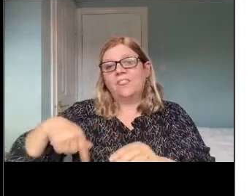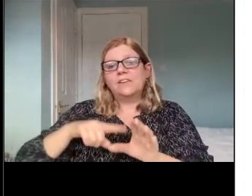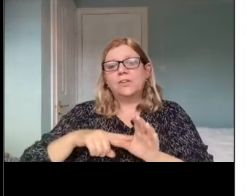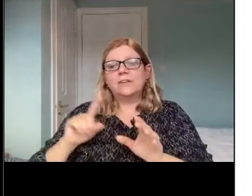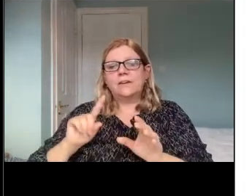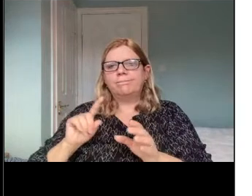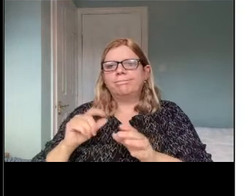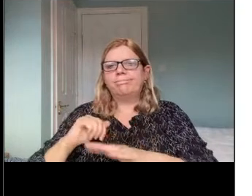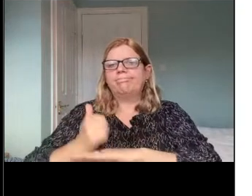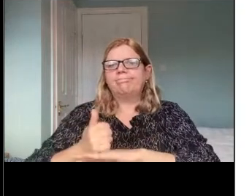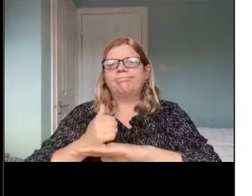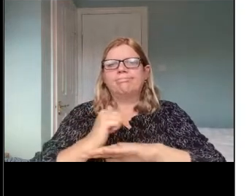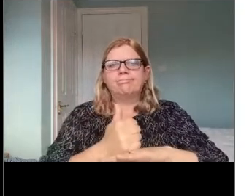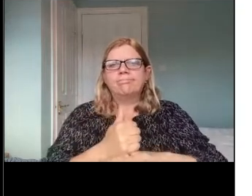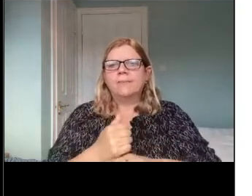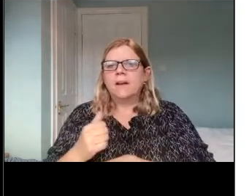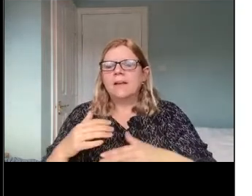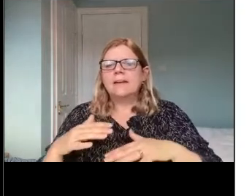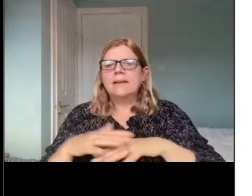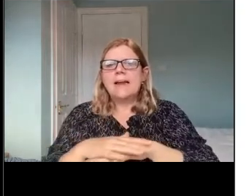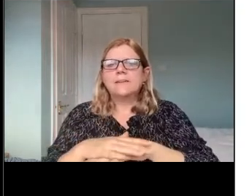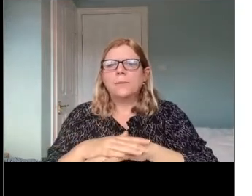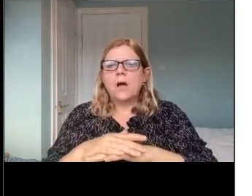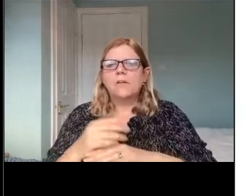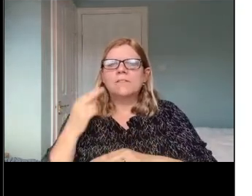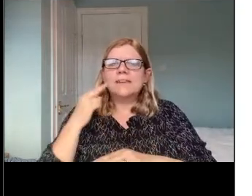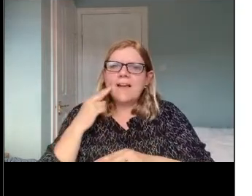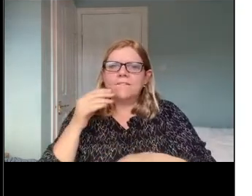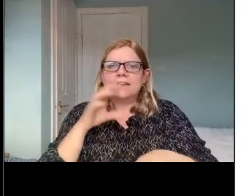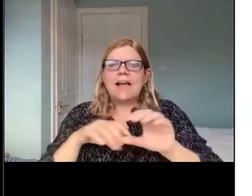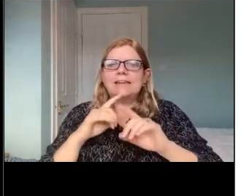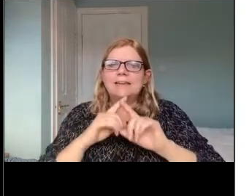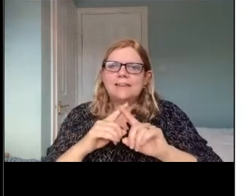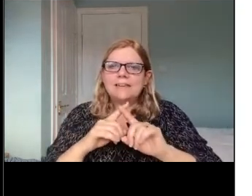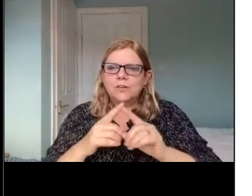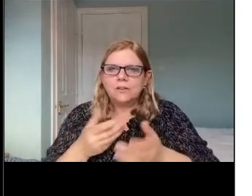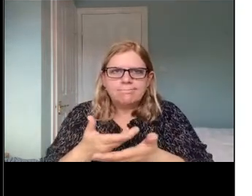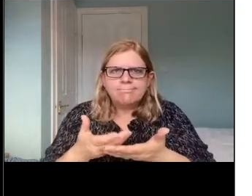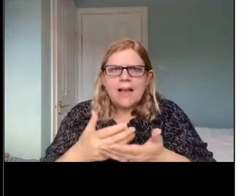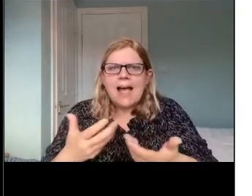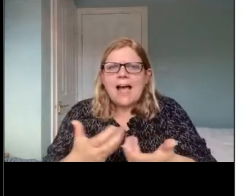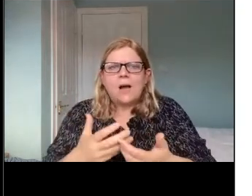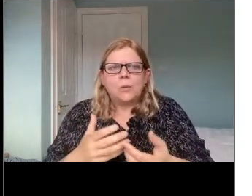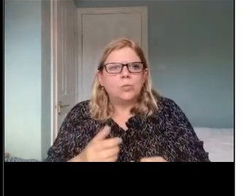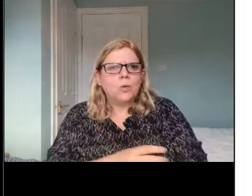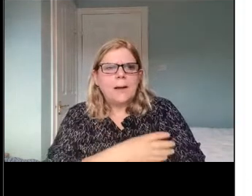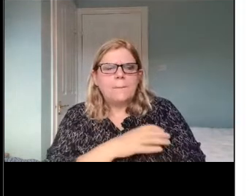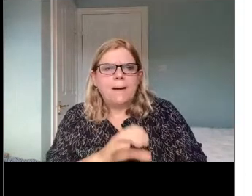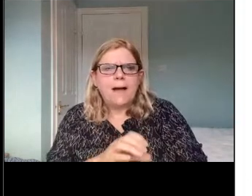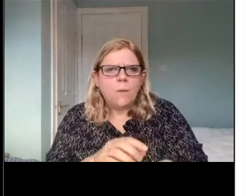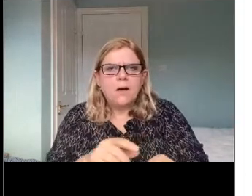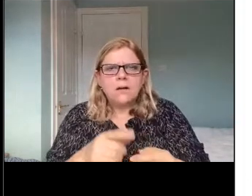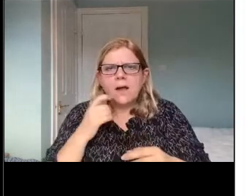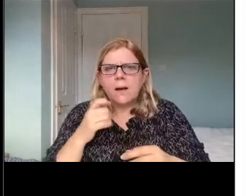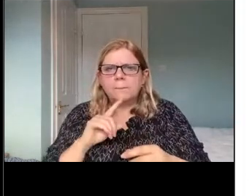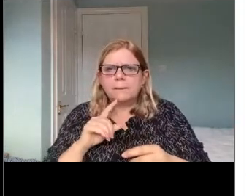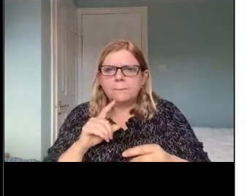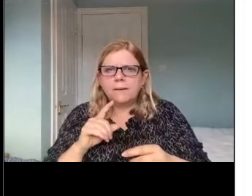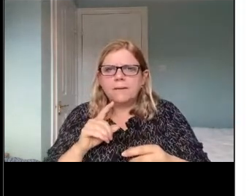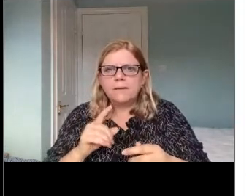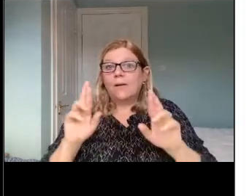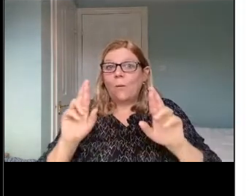they can do those for their exams. So that's been recently set up. We now have a network of deaf chemistry teachers who